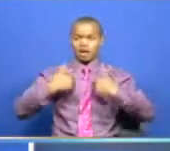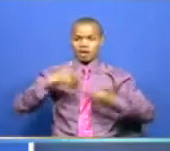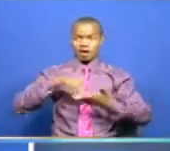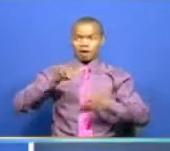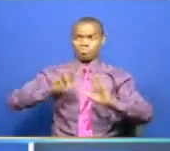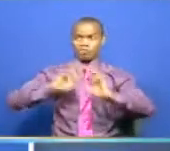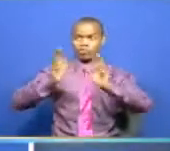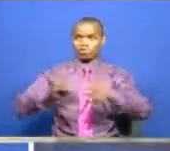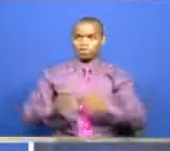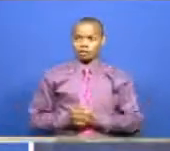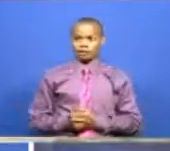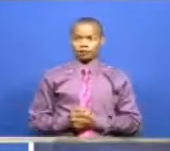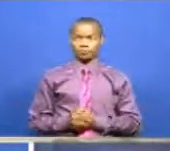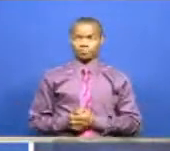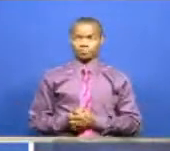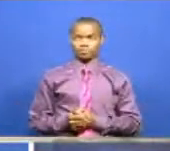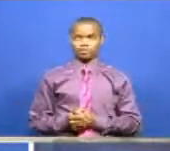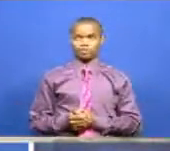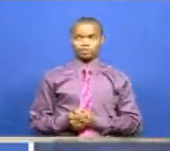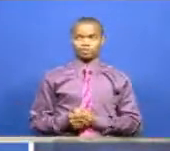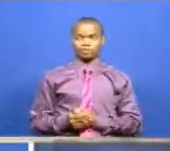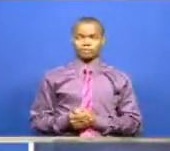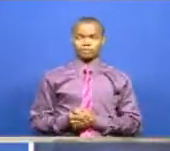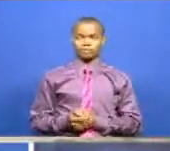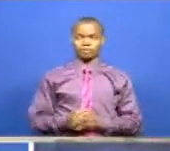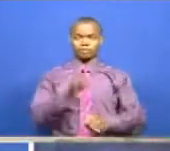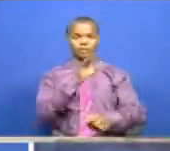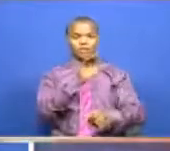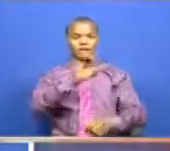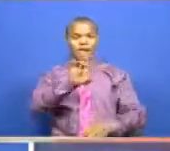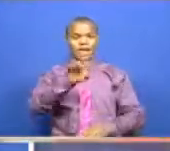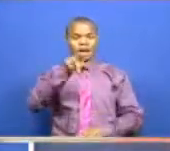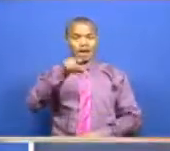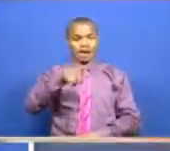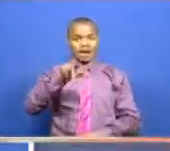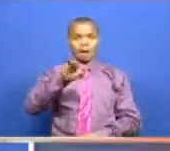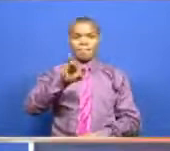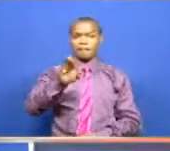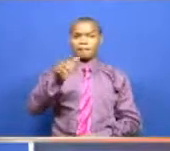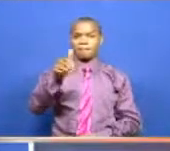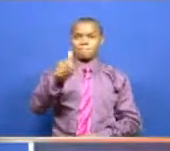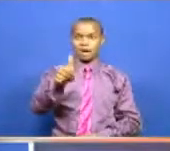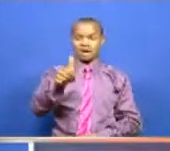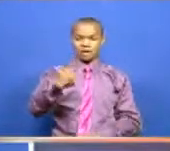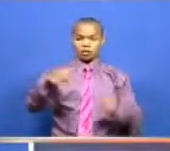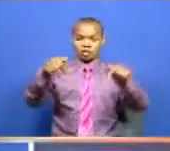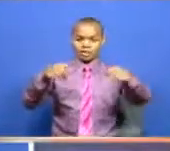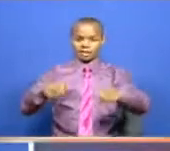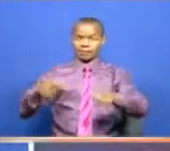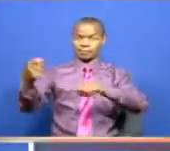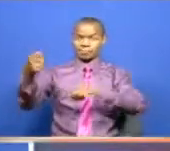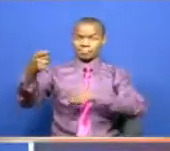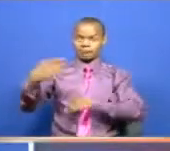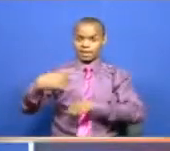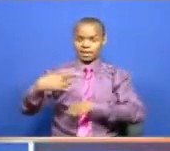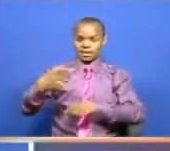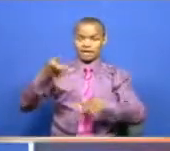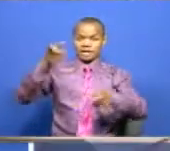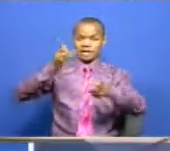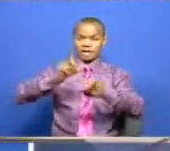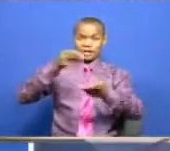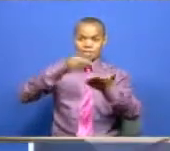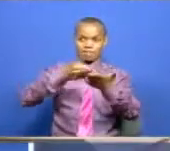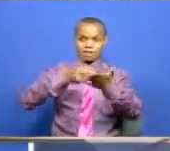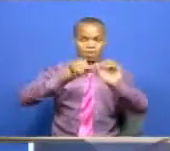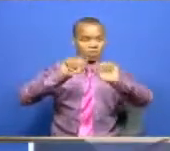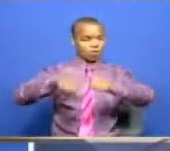all the details. The Energy and Petroleum Regulatory Authority early this month revised fuel pump prices to